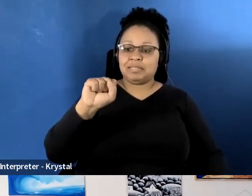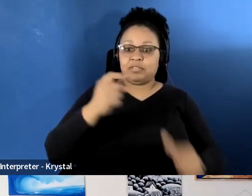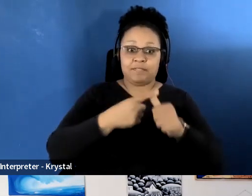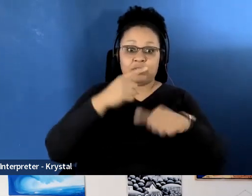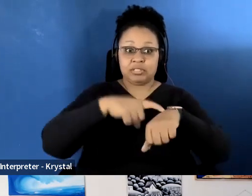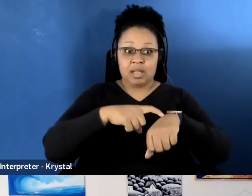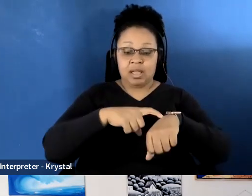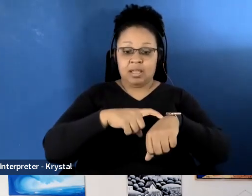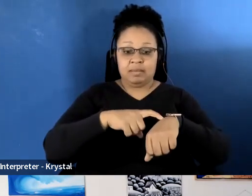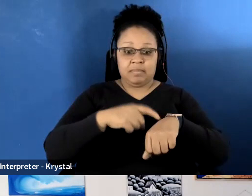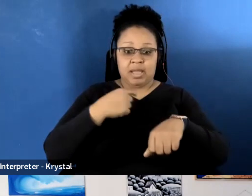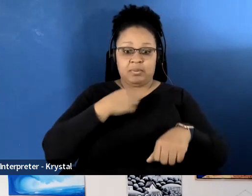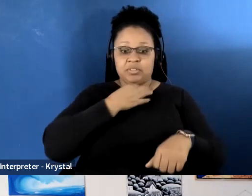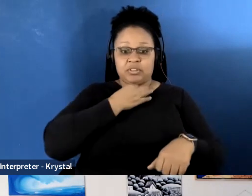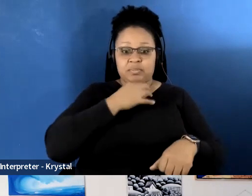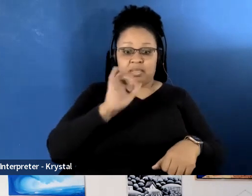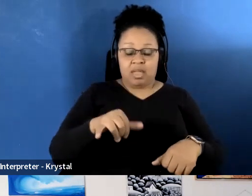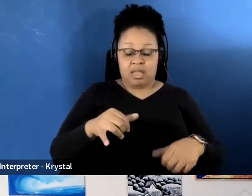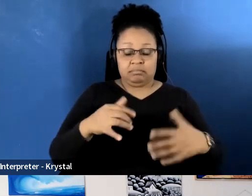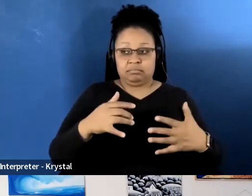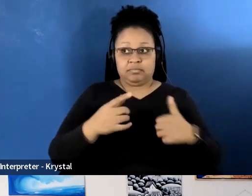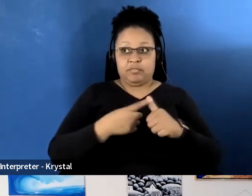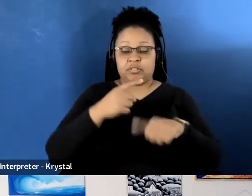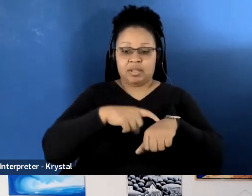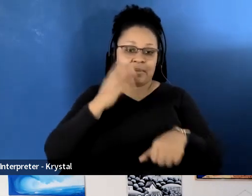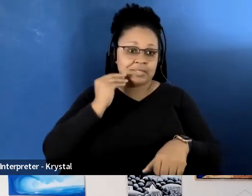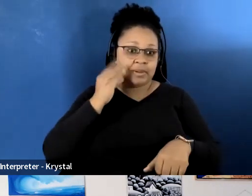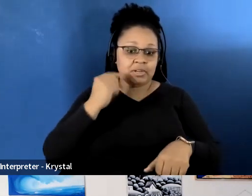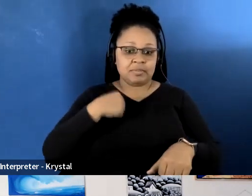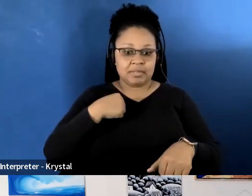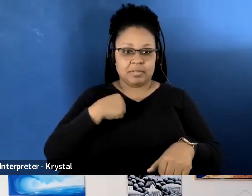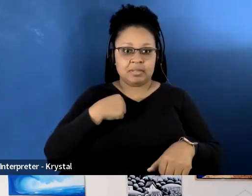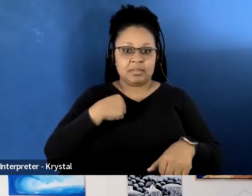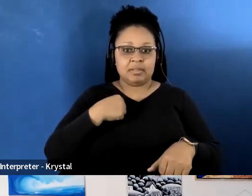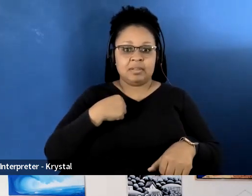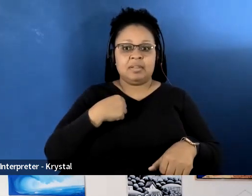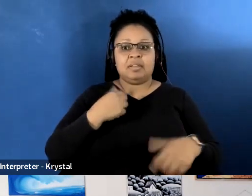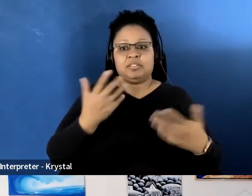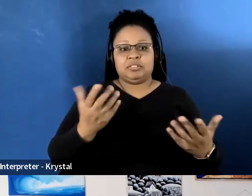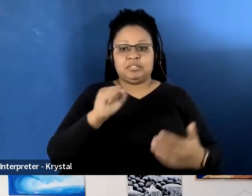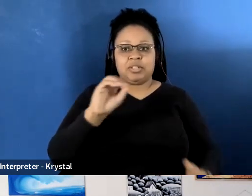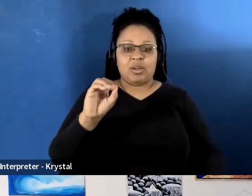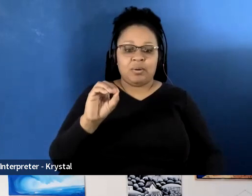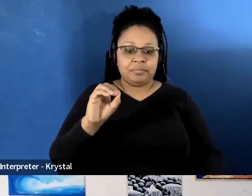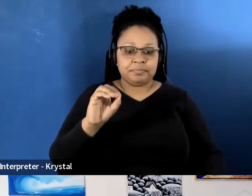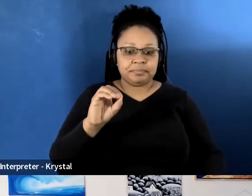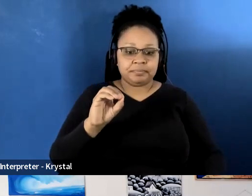has psychosis or is curious about psychosis. Oh, Sandra, you're with NAMI. Okay, yeah.